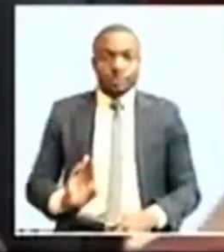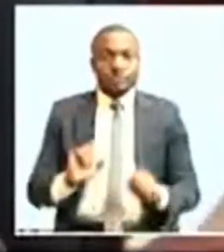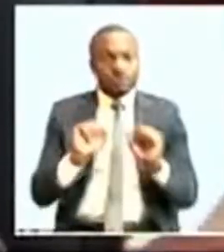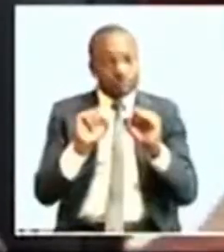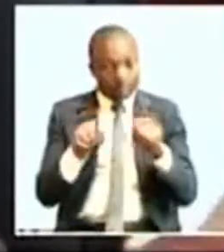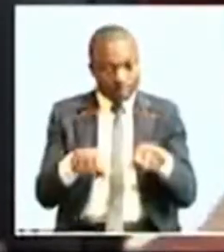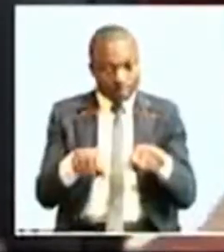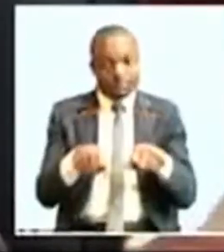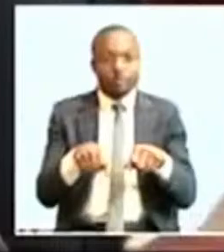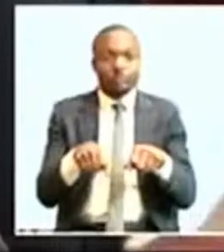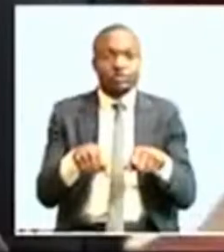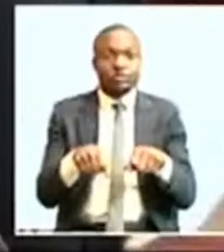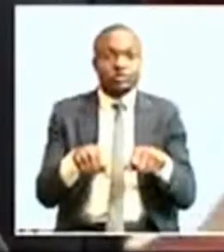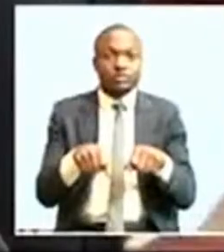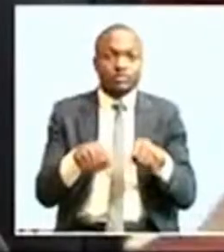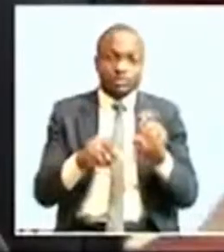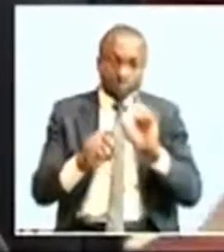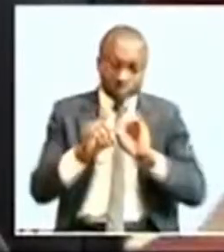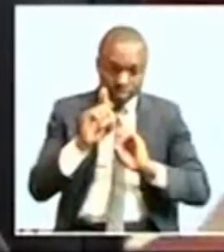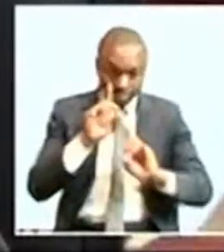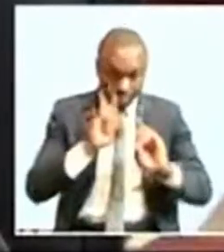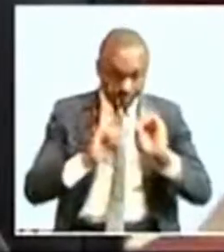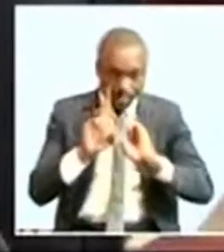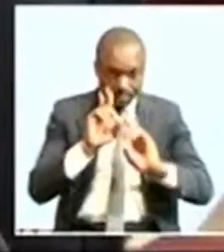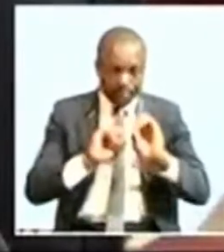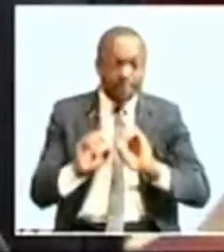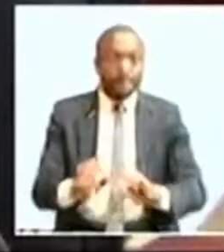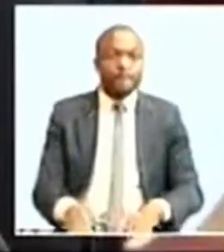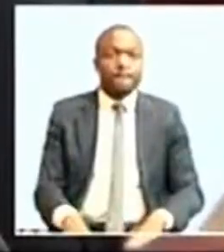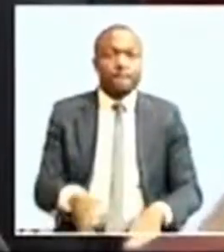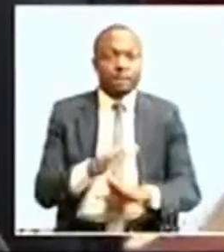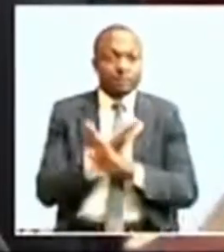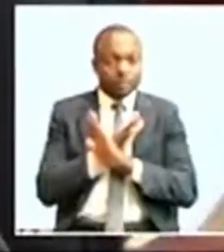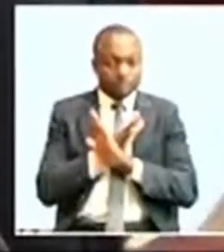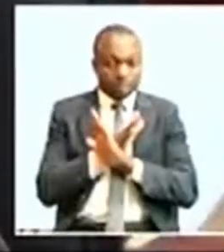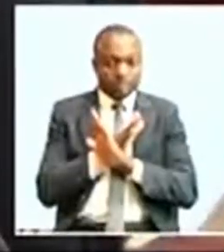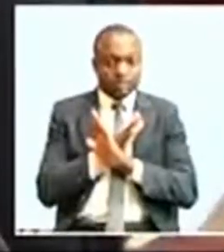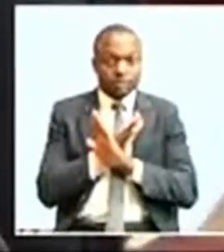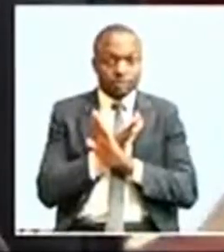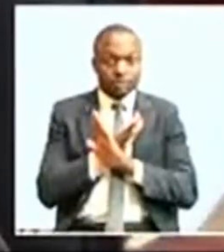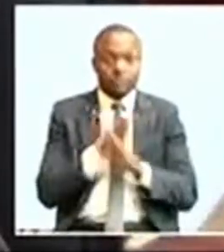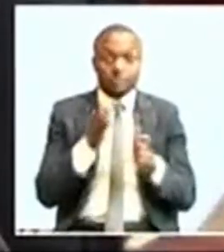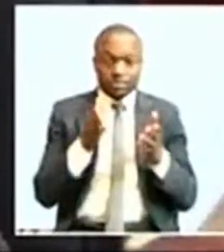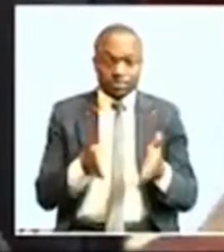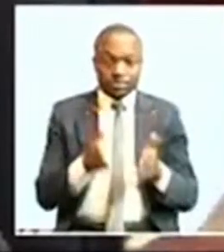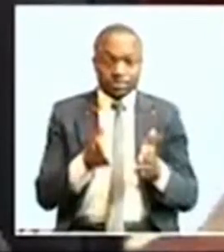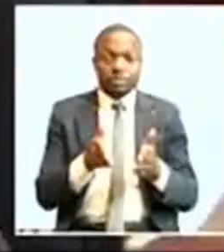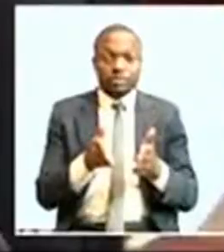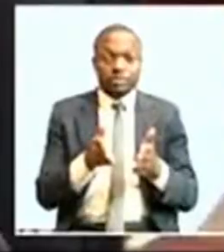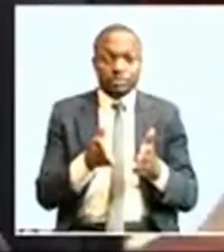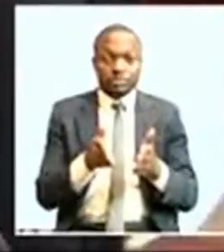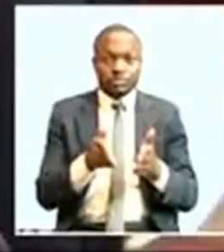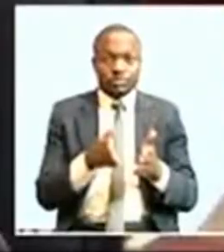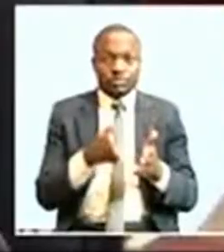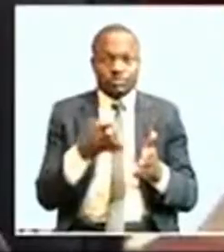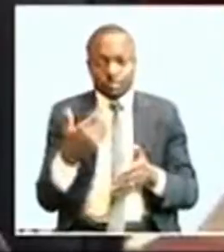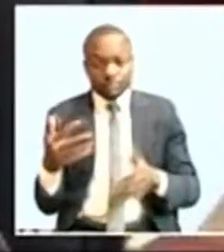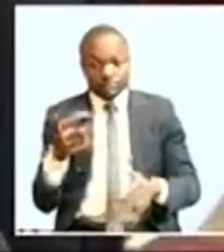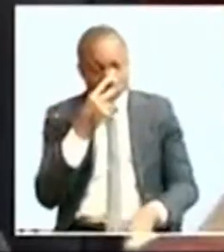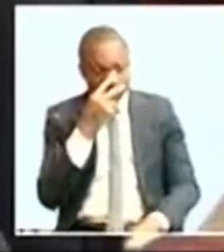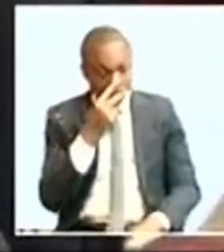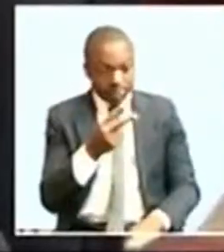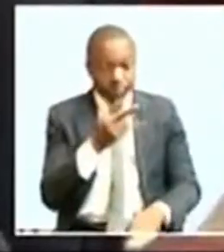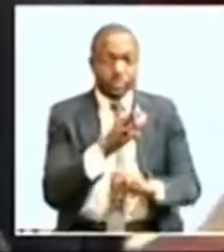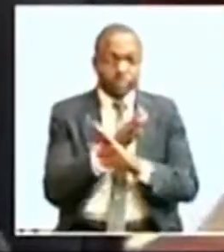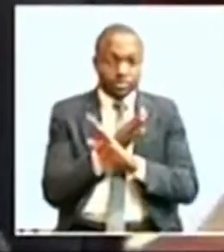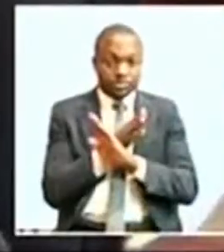could discuss. In Zambia's context and the implications that we looked at, since